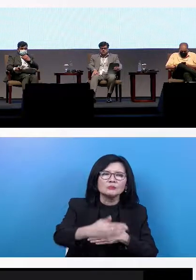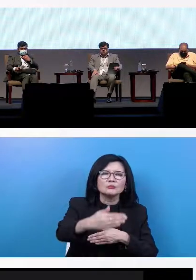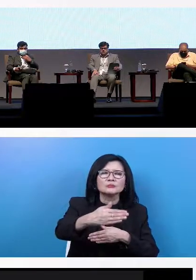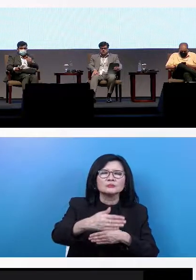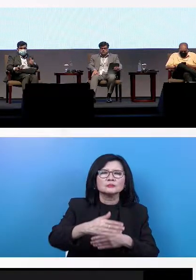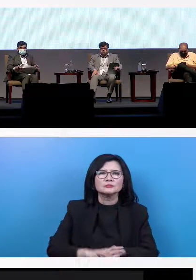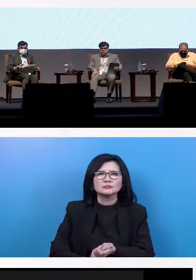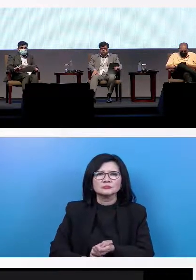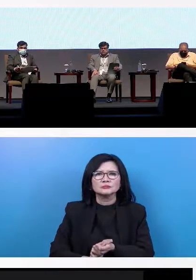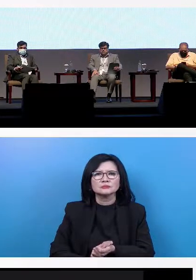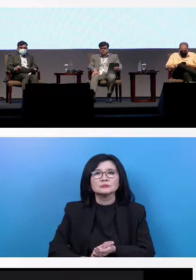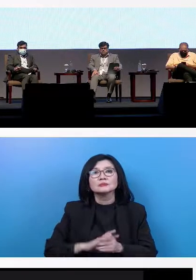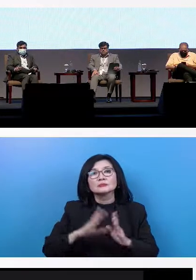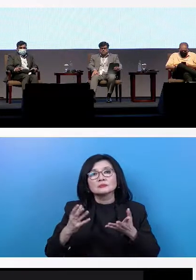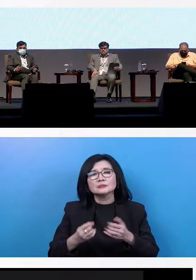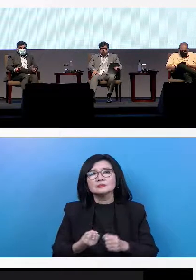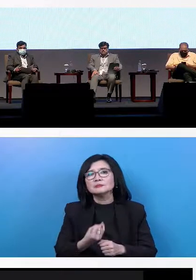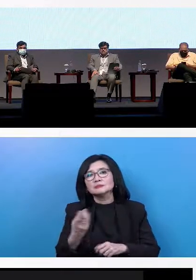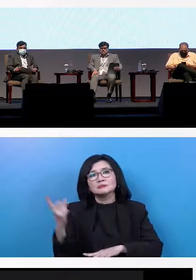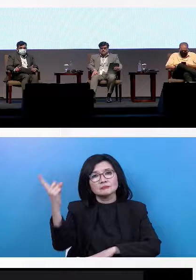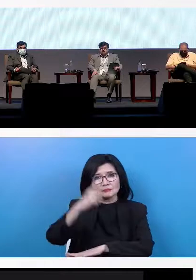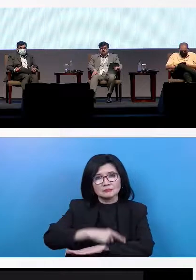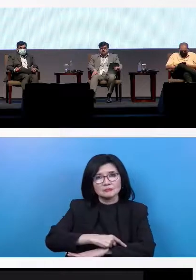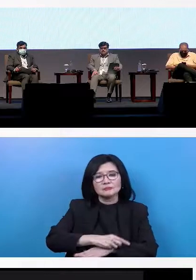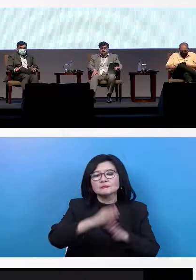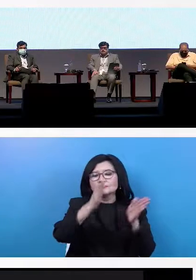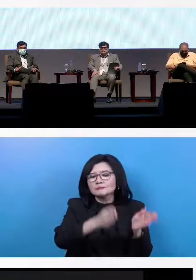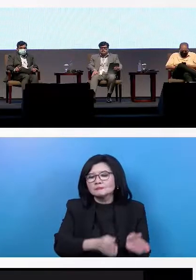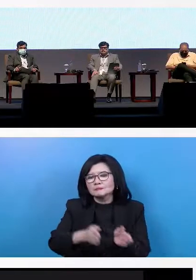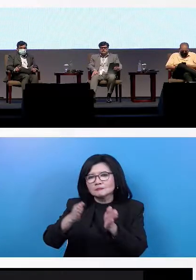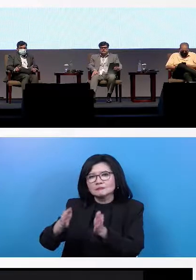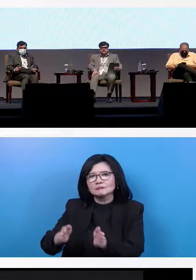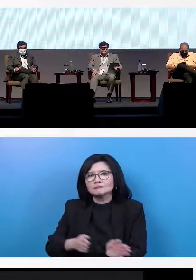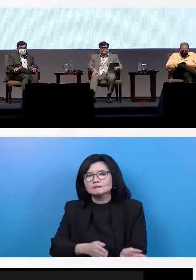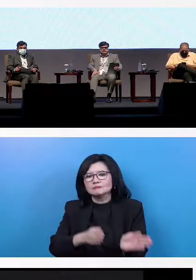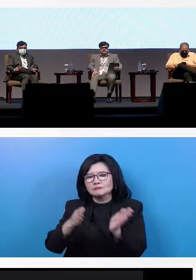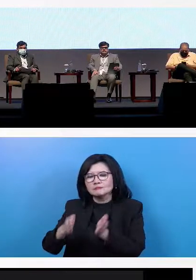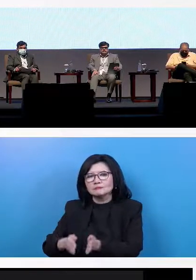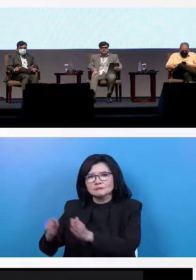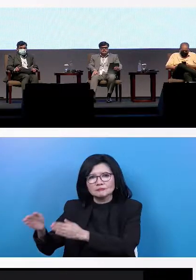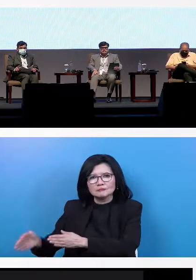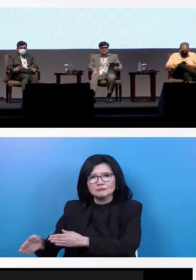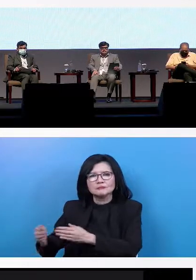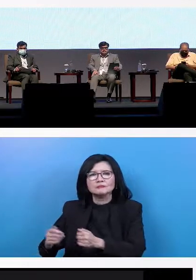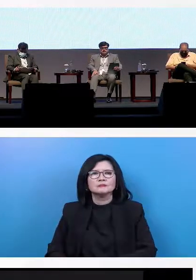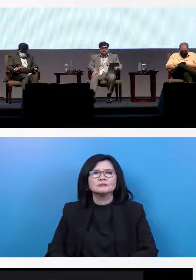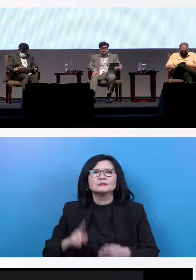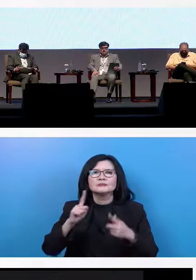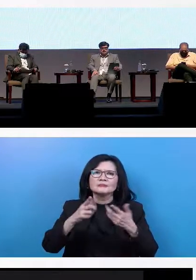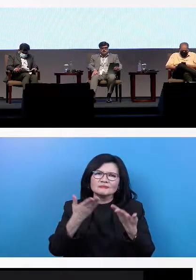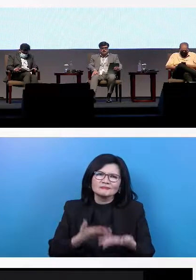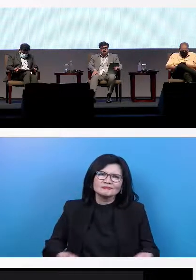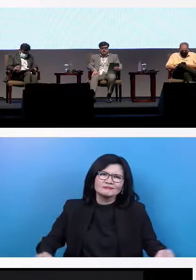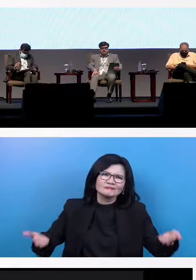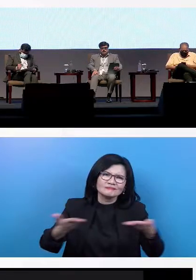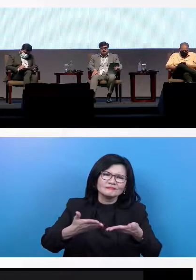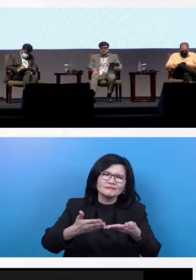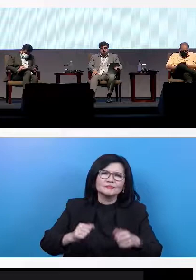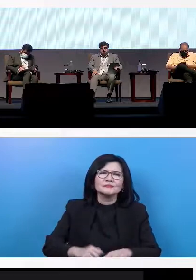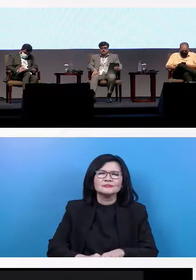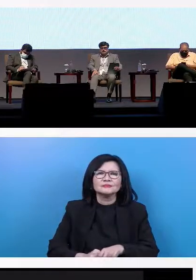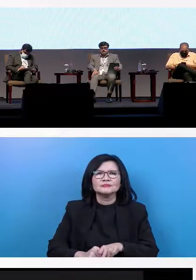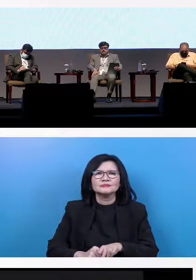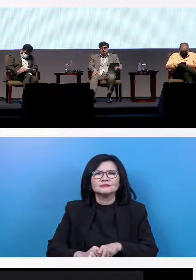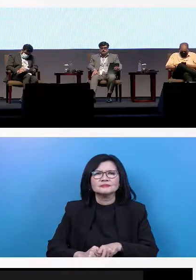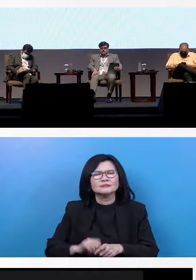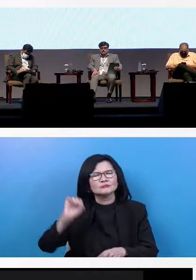to distribute. So that again become a crisis situation in the country. So this is where right now we